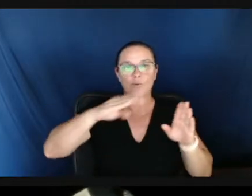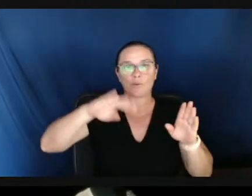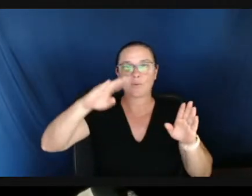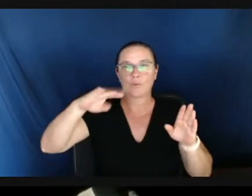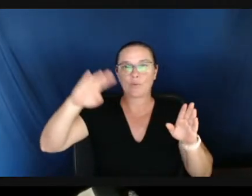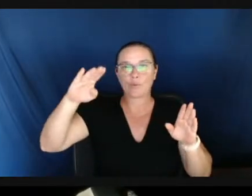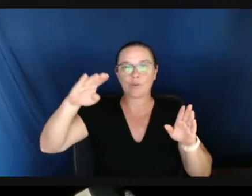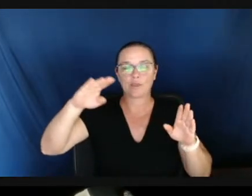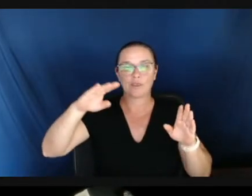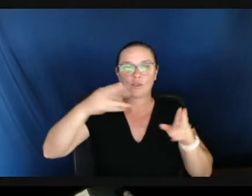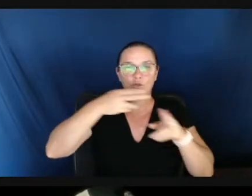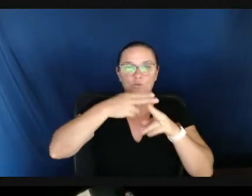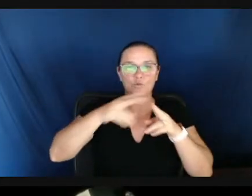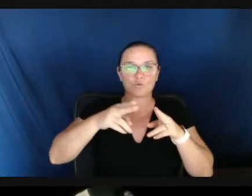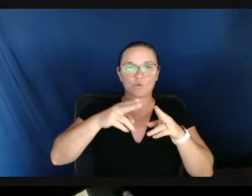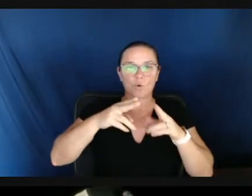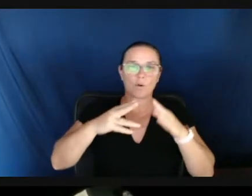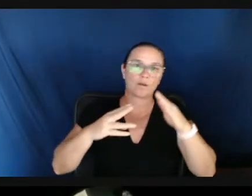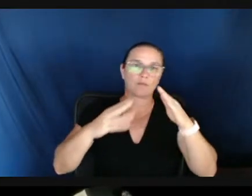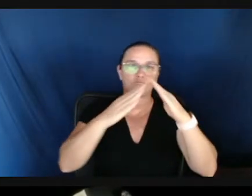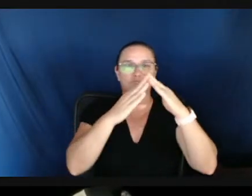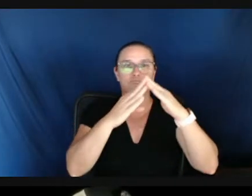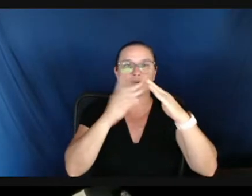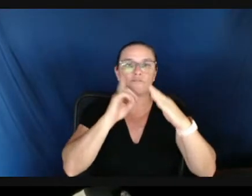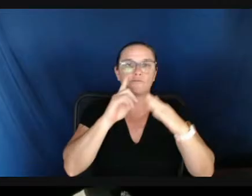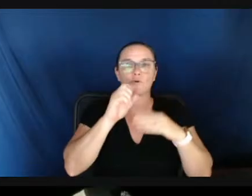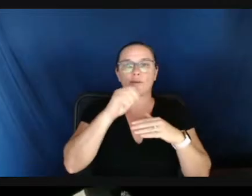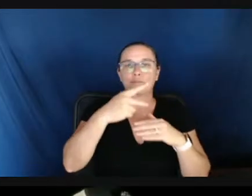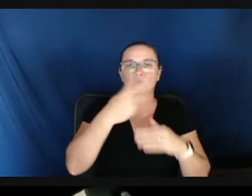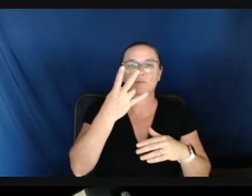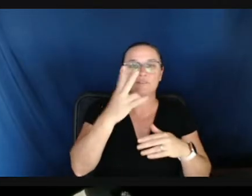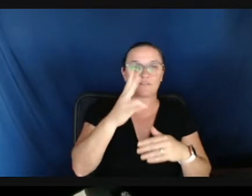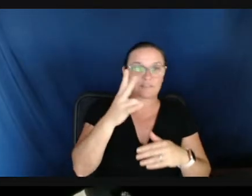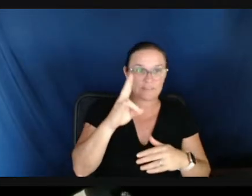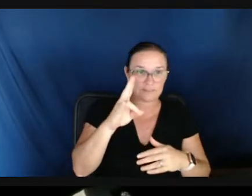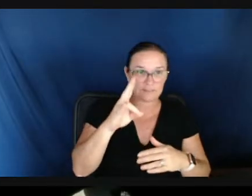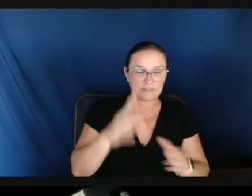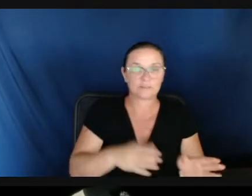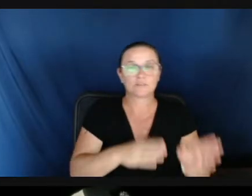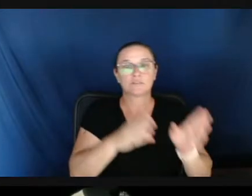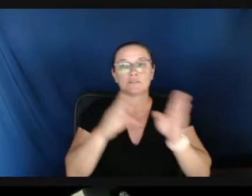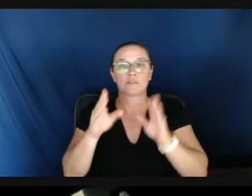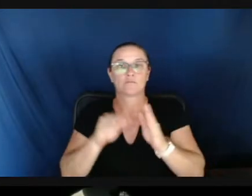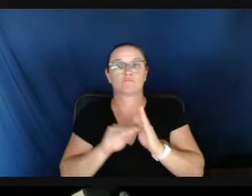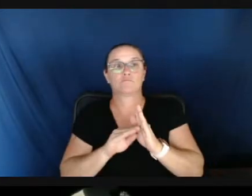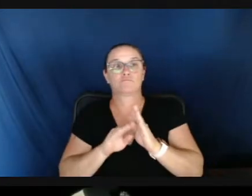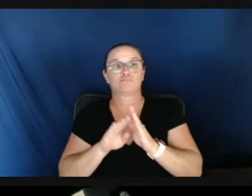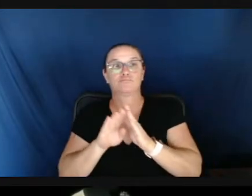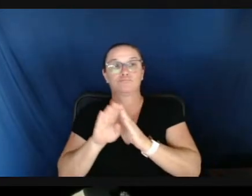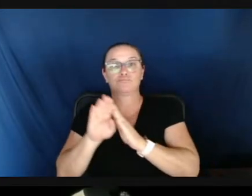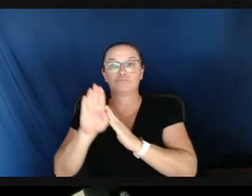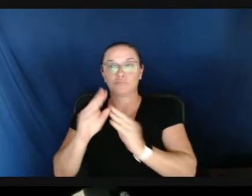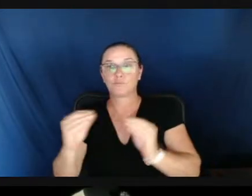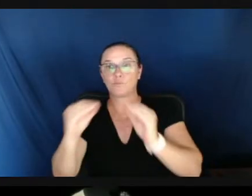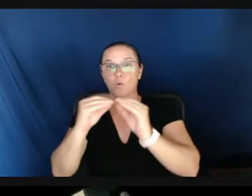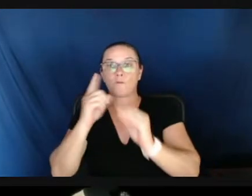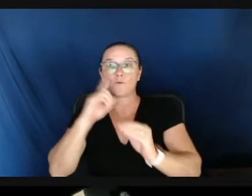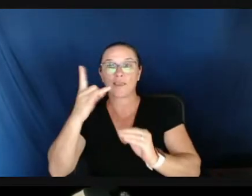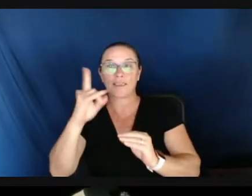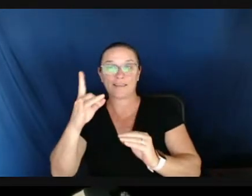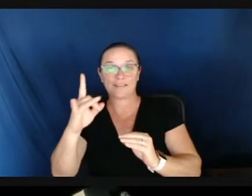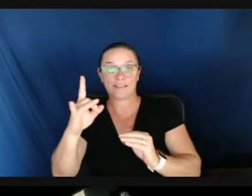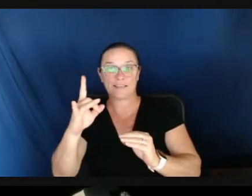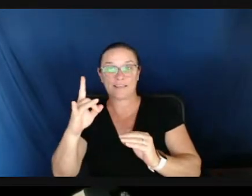shorter peak of episode 17, longer buildup of 18, and